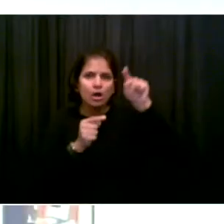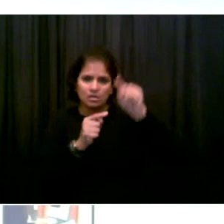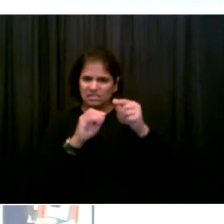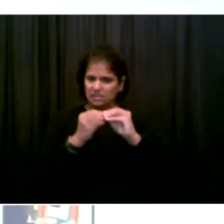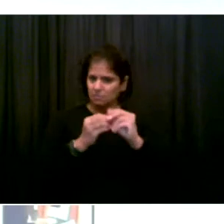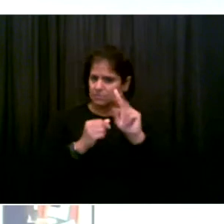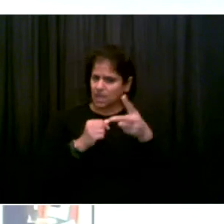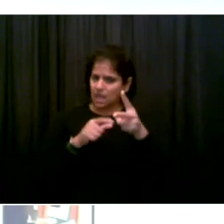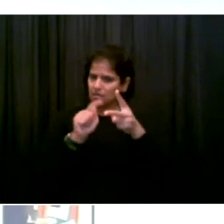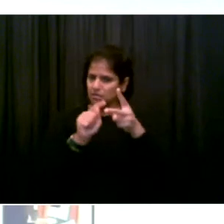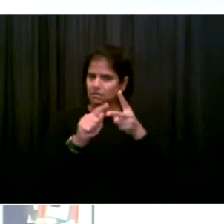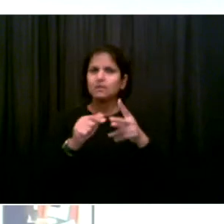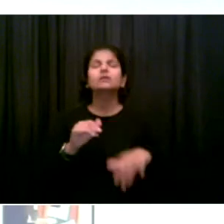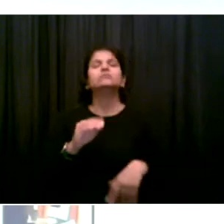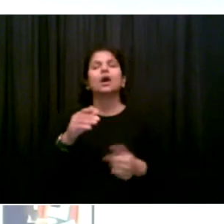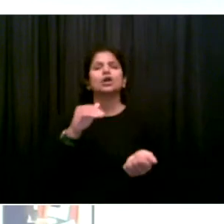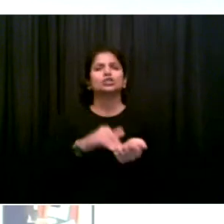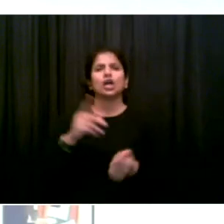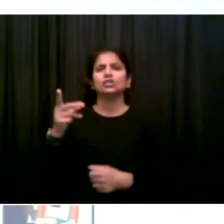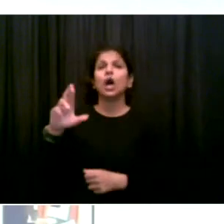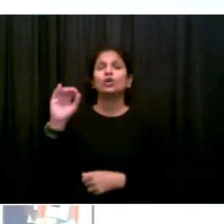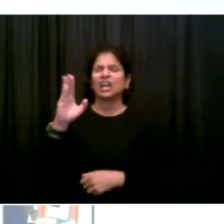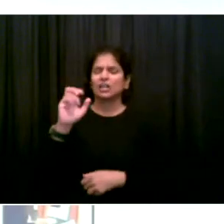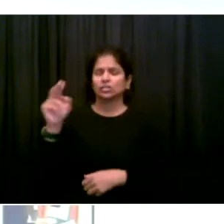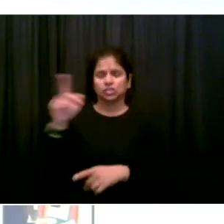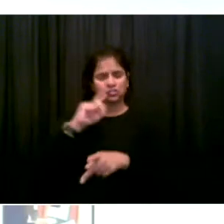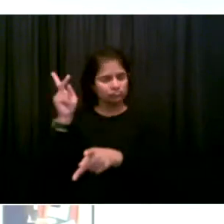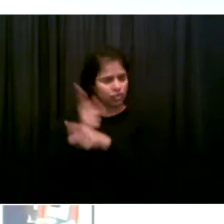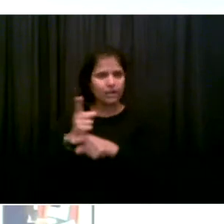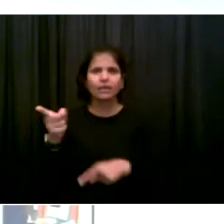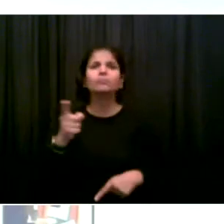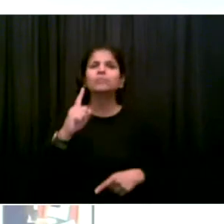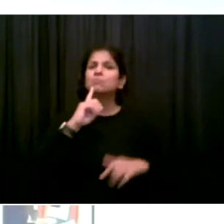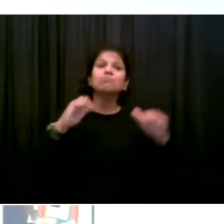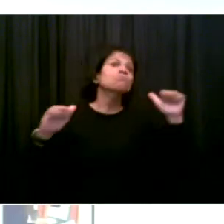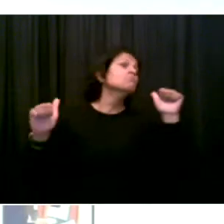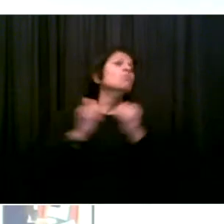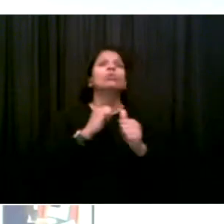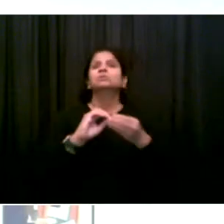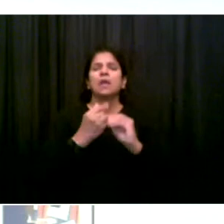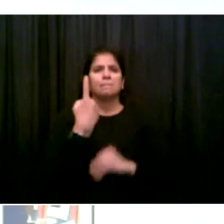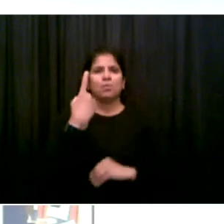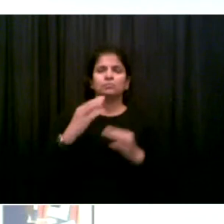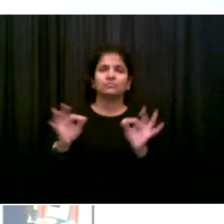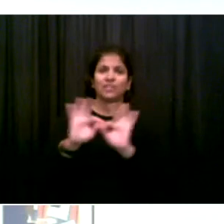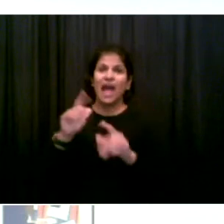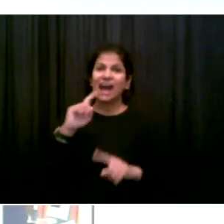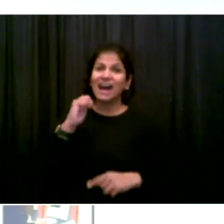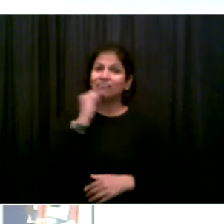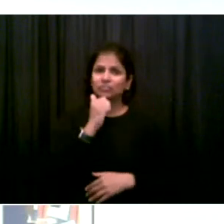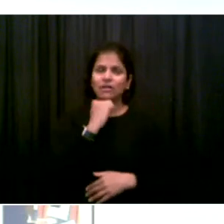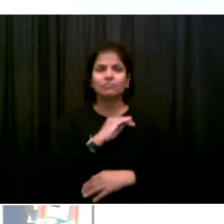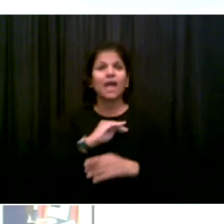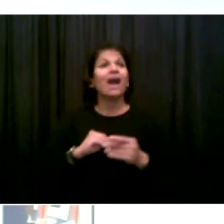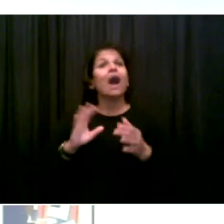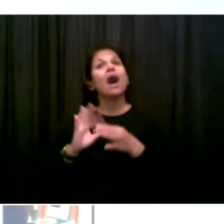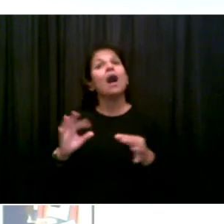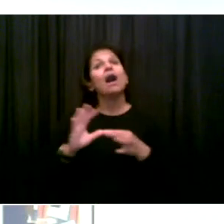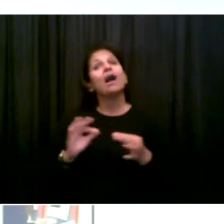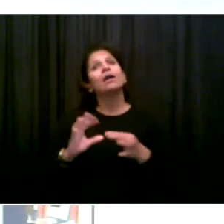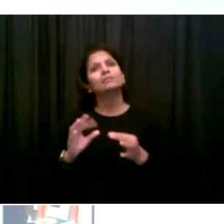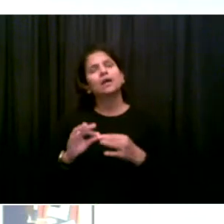right. Those are the key indicators which the mayor goes over every day, as you know, and which we